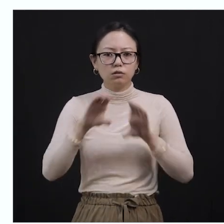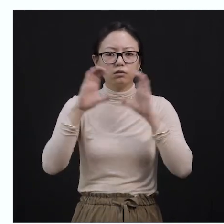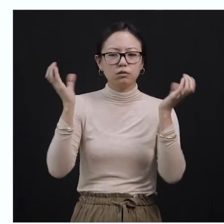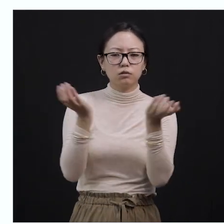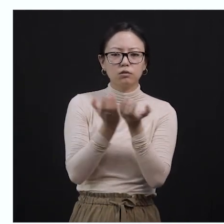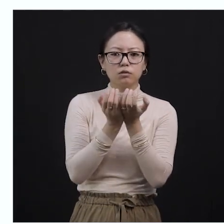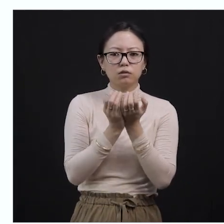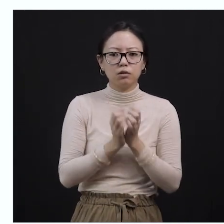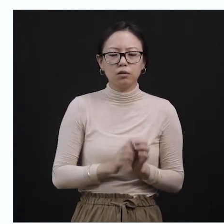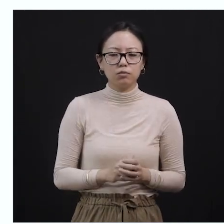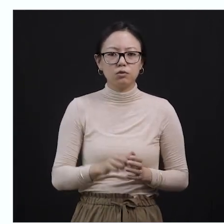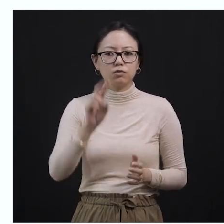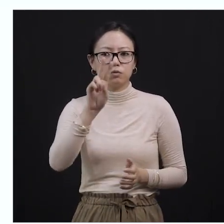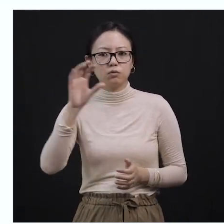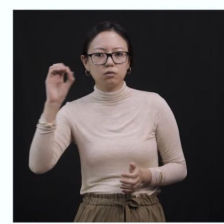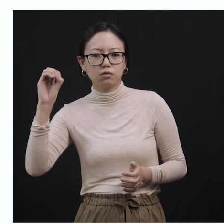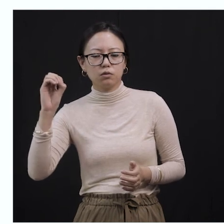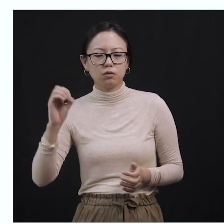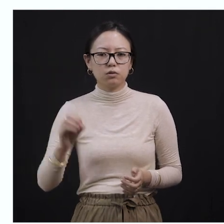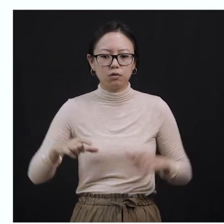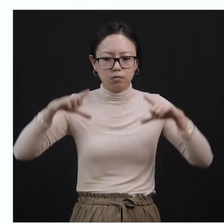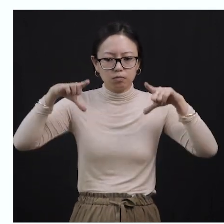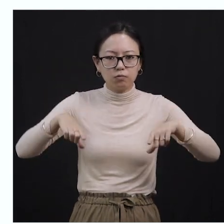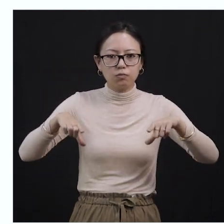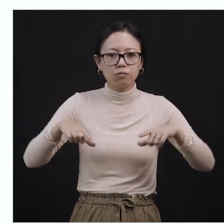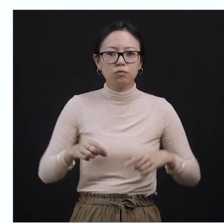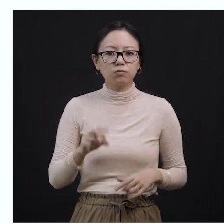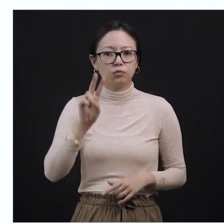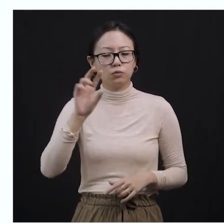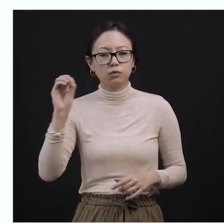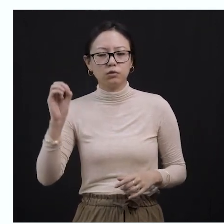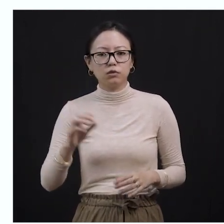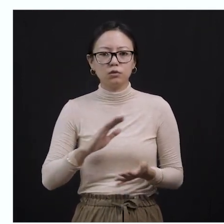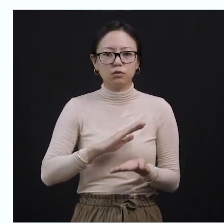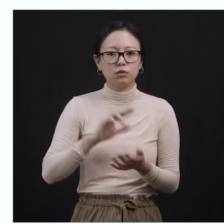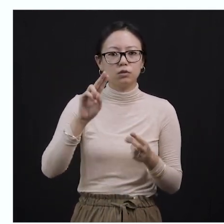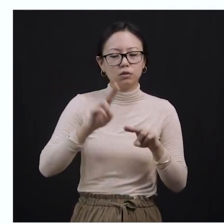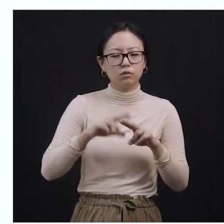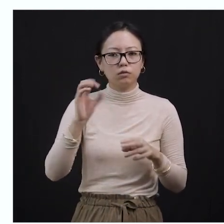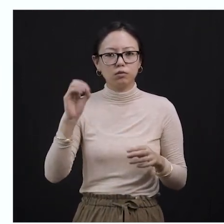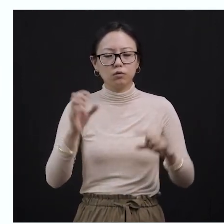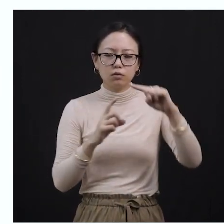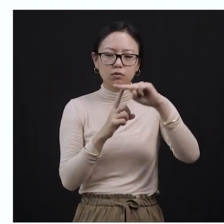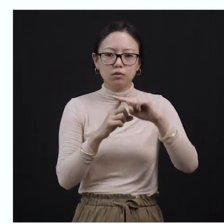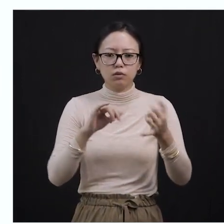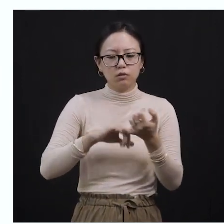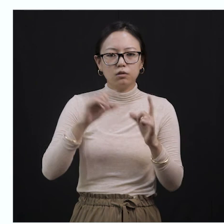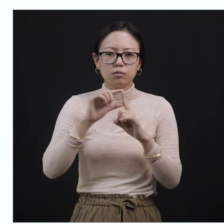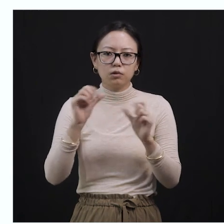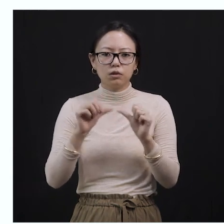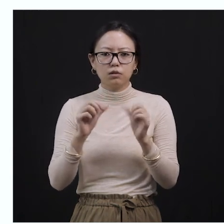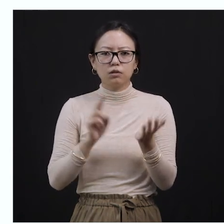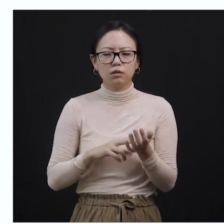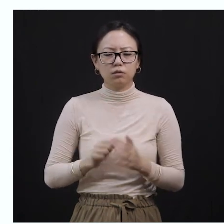foot spans. All right, children? So with this, we have come to the end of our class. So let's